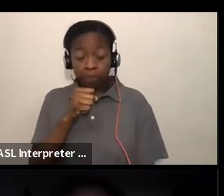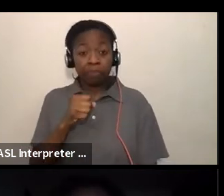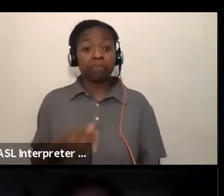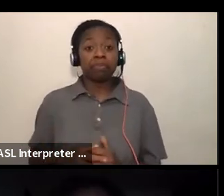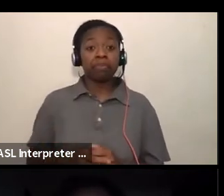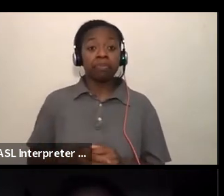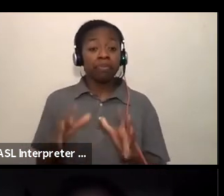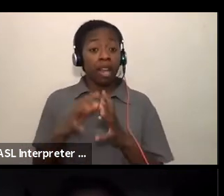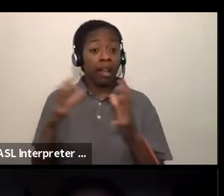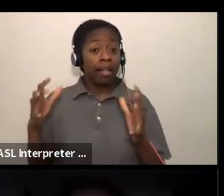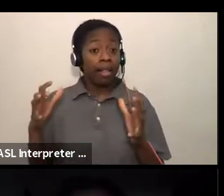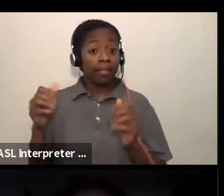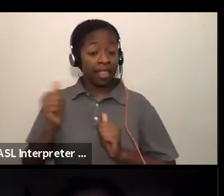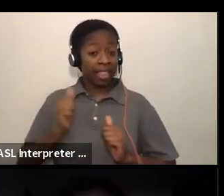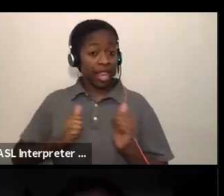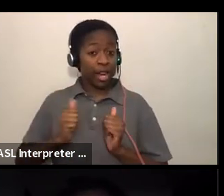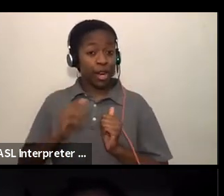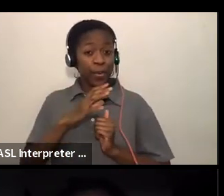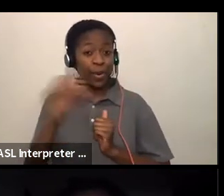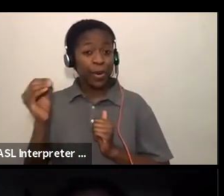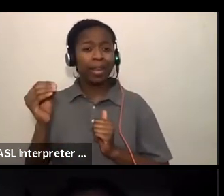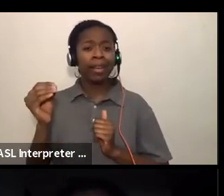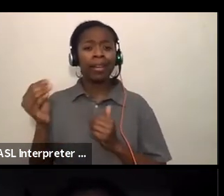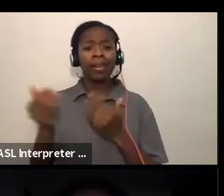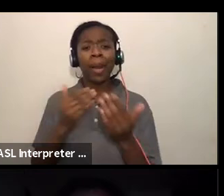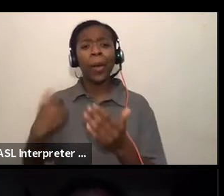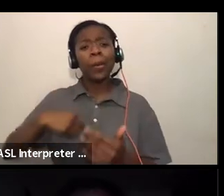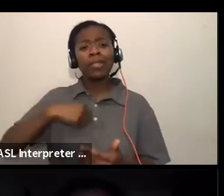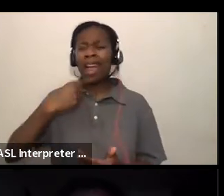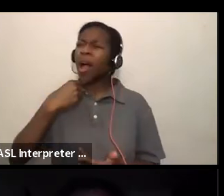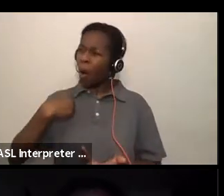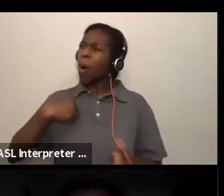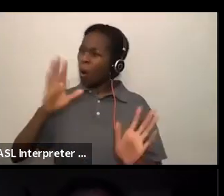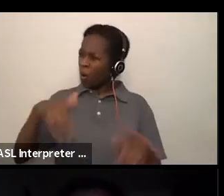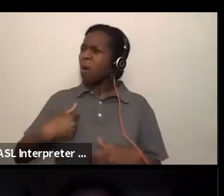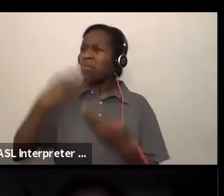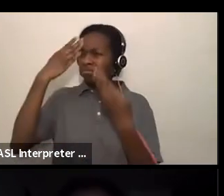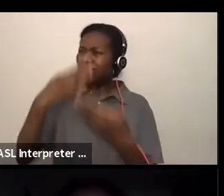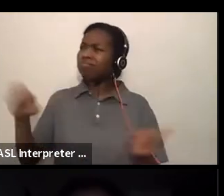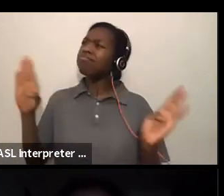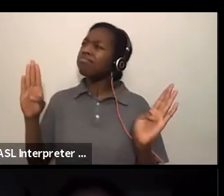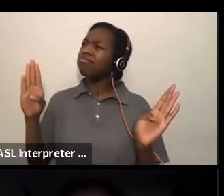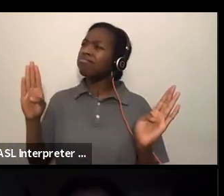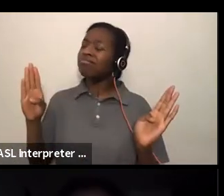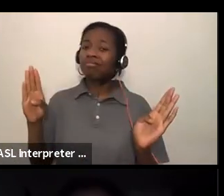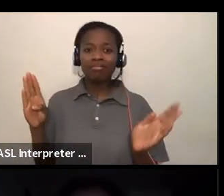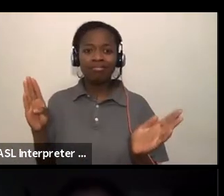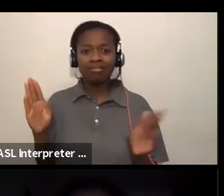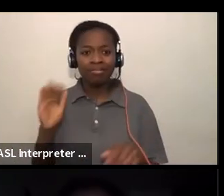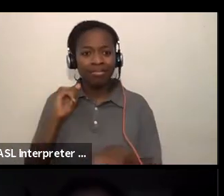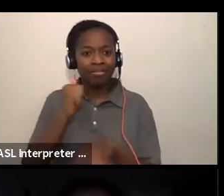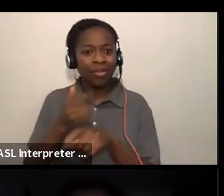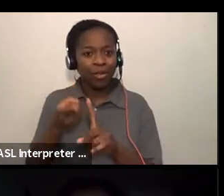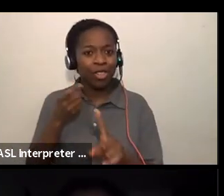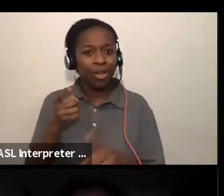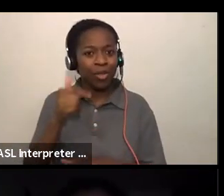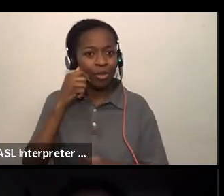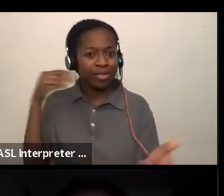how freaking liberal we may swear we may be, is also built on racism. Like